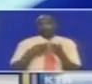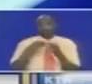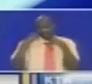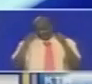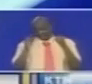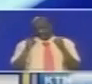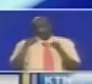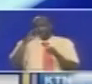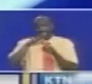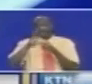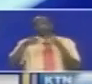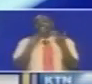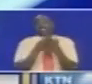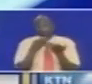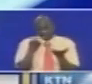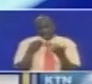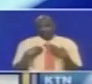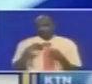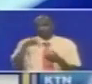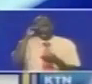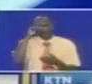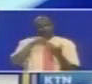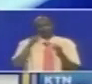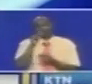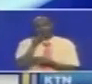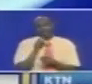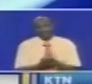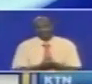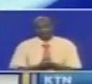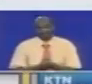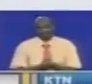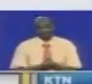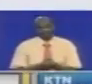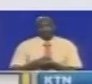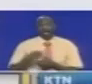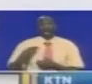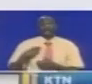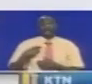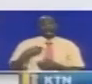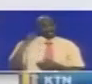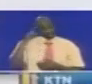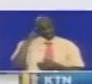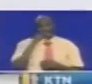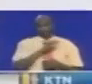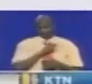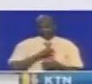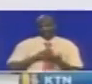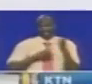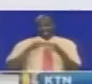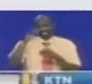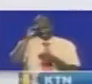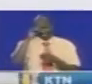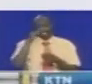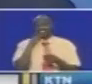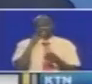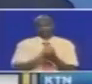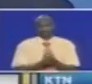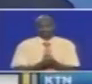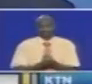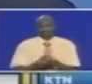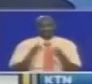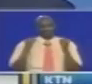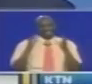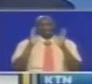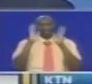you say are the lessons from that election? I think the commission has learned, as I said, very